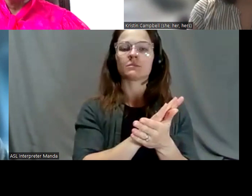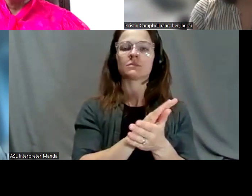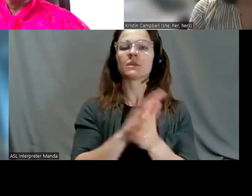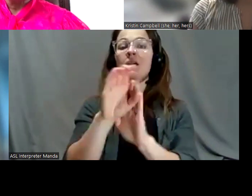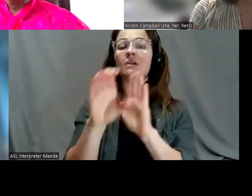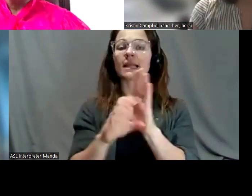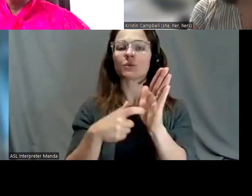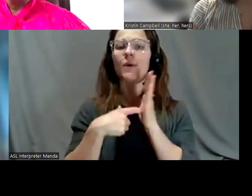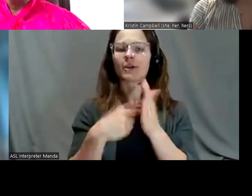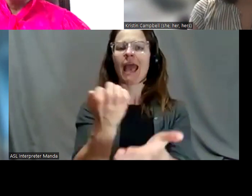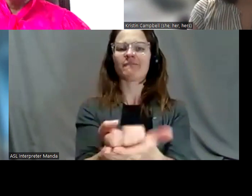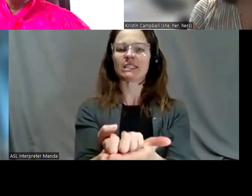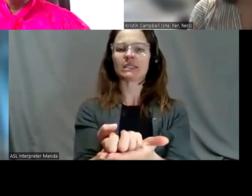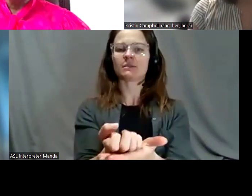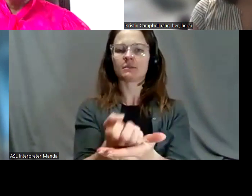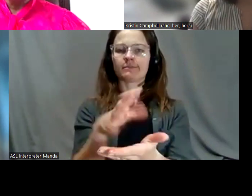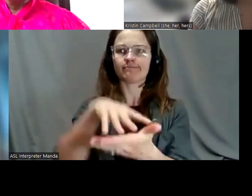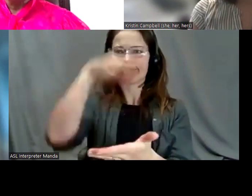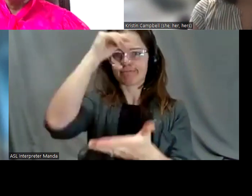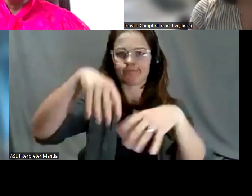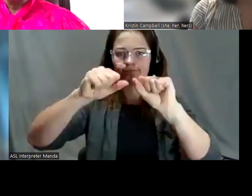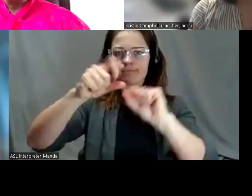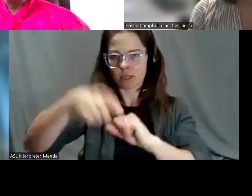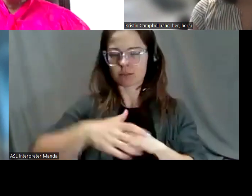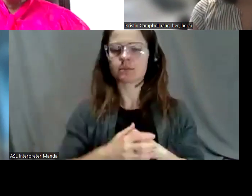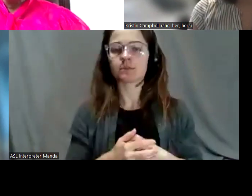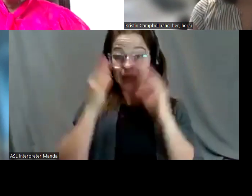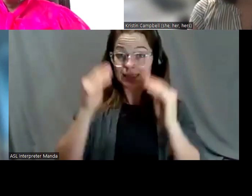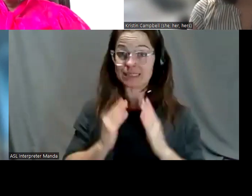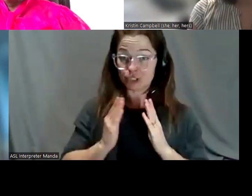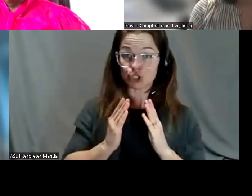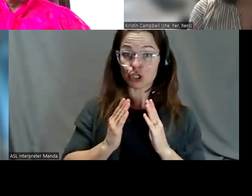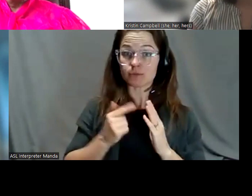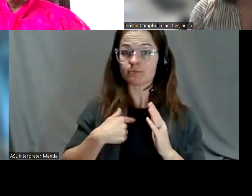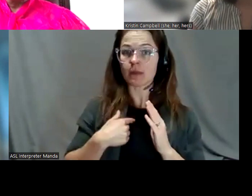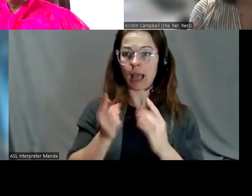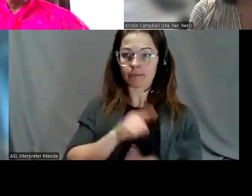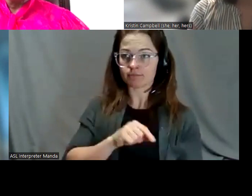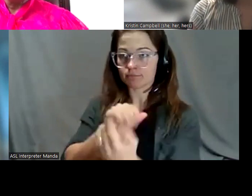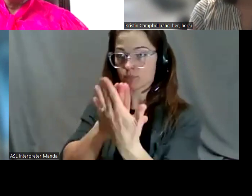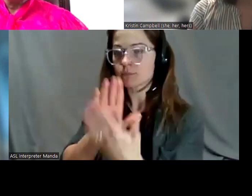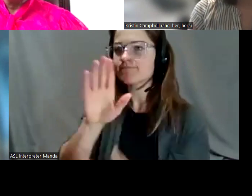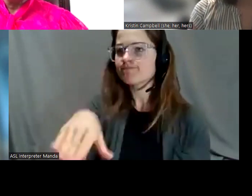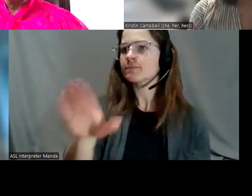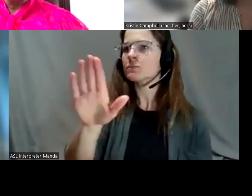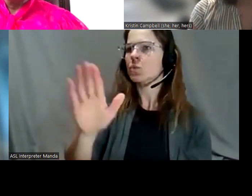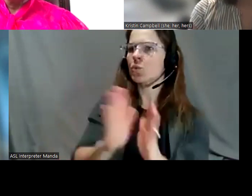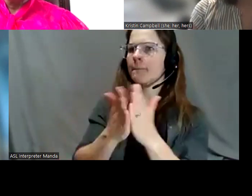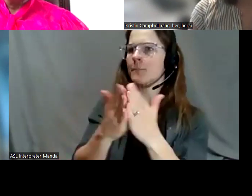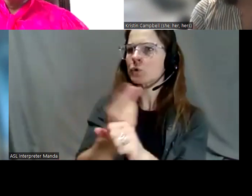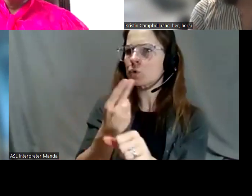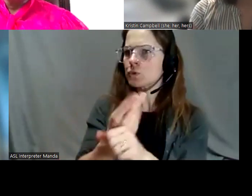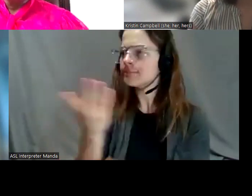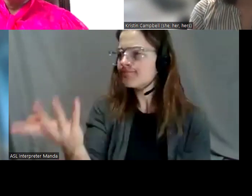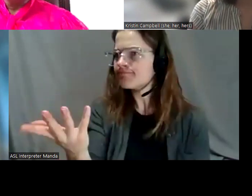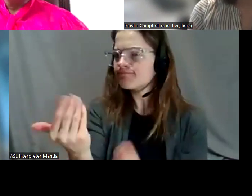approached a professor that was teaching that class and asked him about the book he was using, and he said, "Oh, this is a great